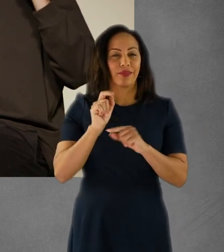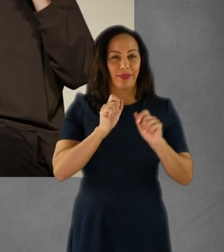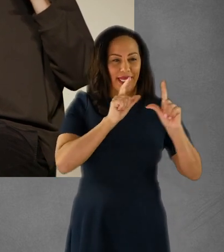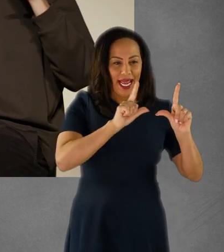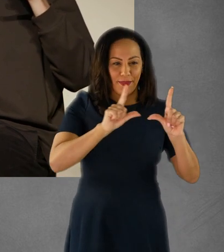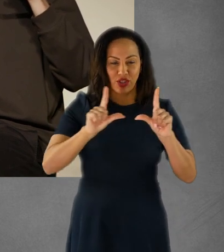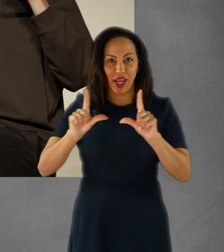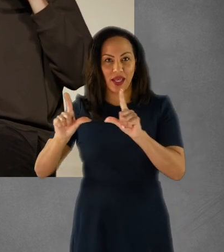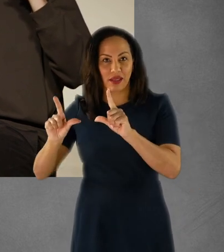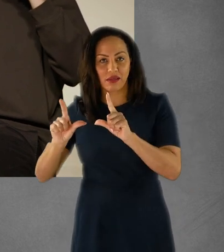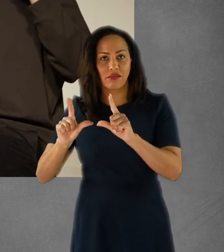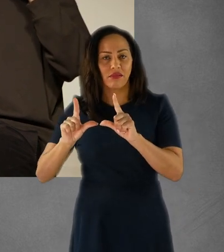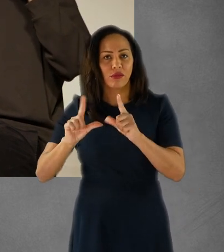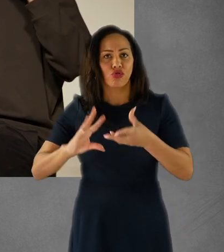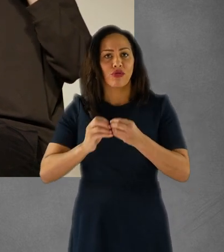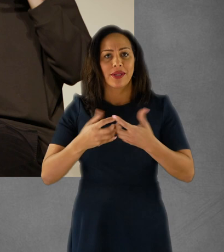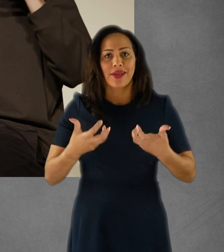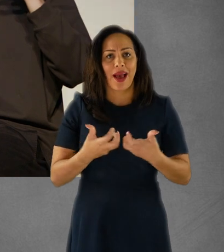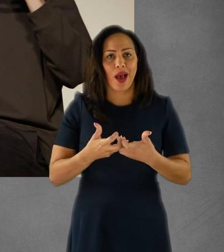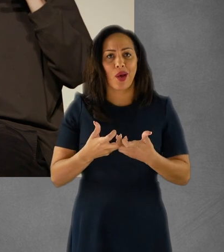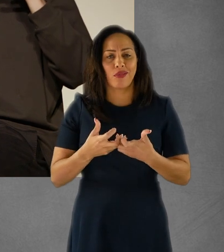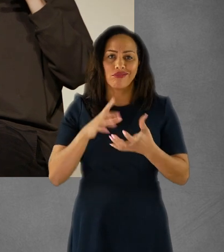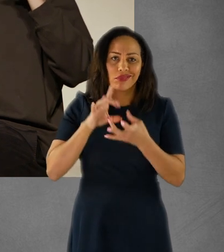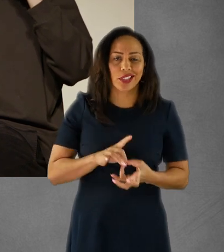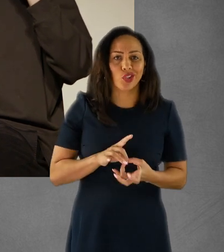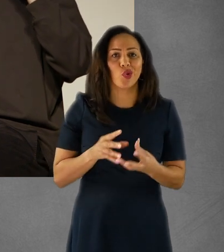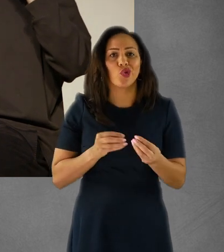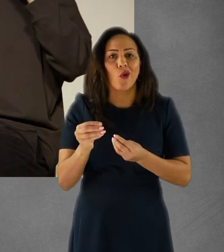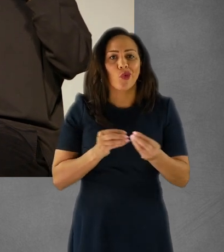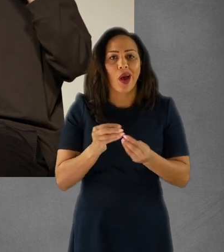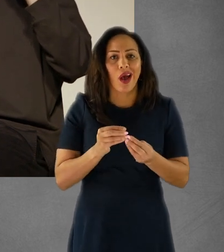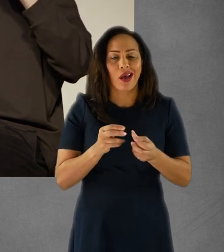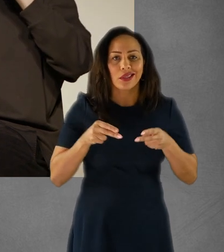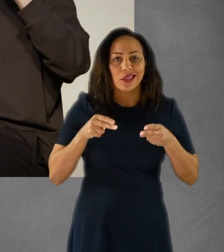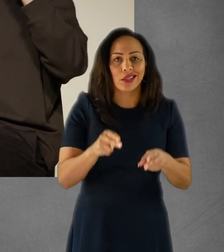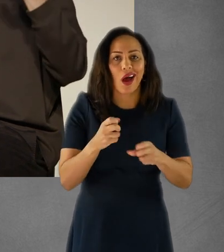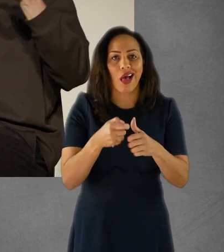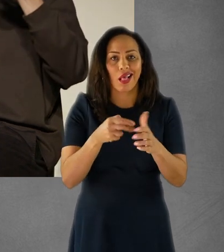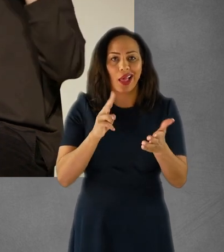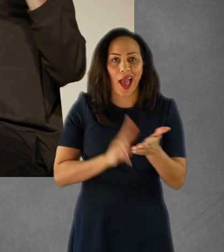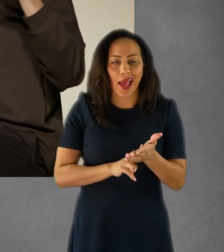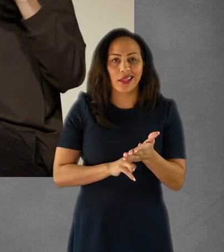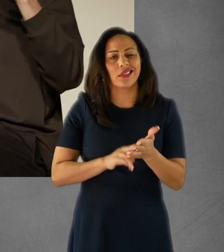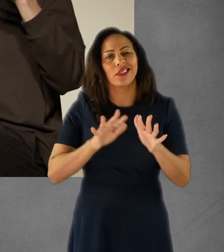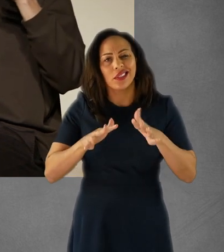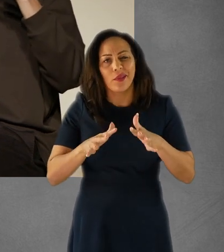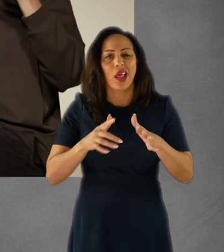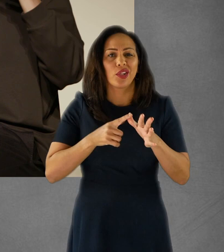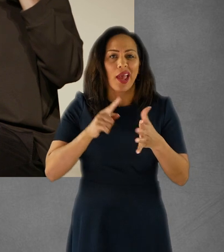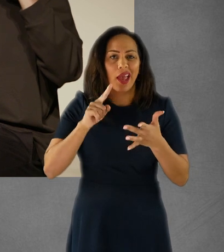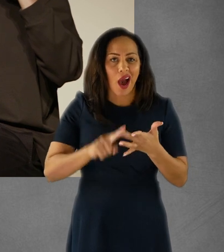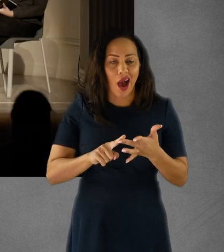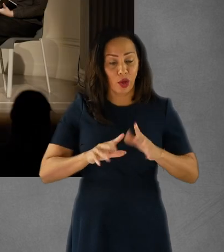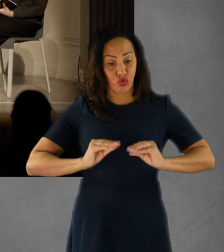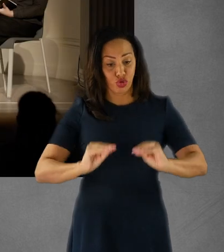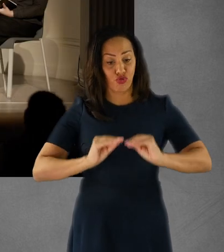network, which is a piece of AI, which we trained on both the clouds in Juno, which is a moon of